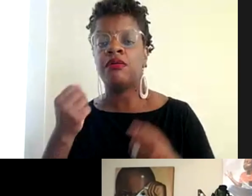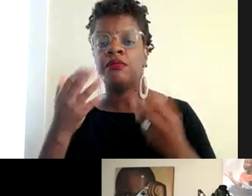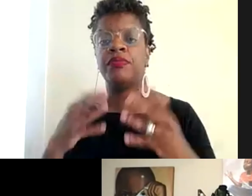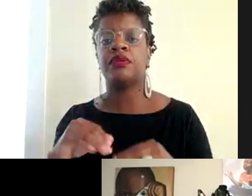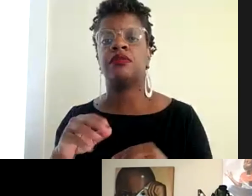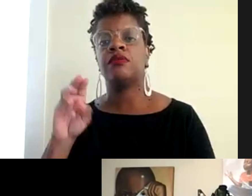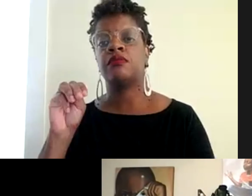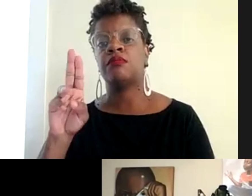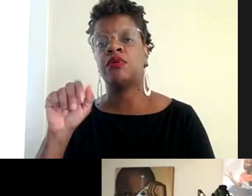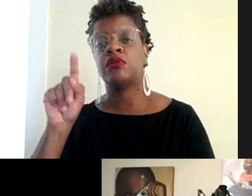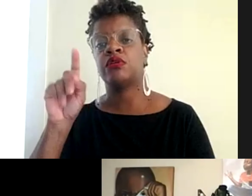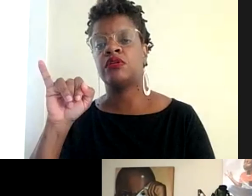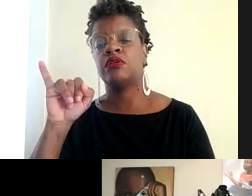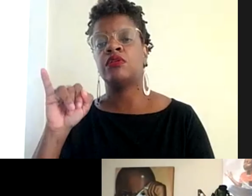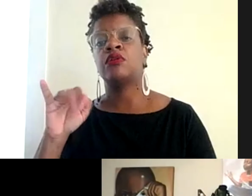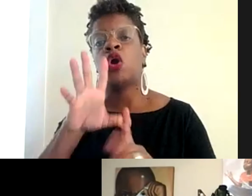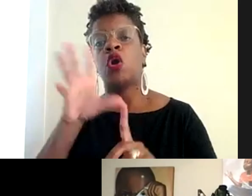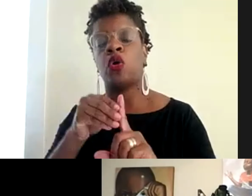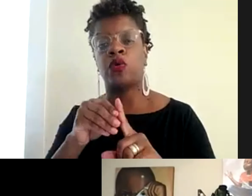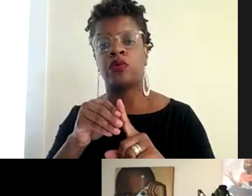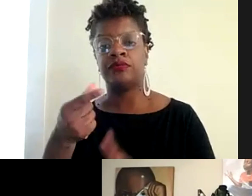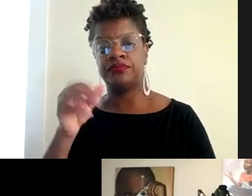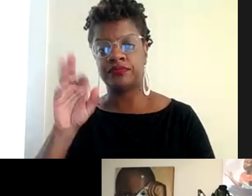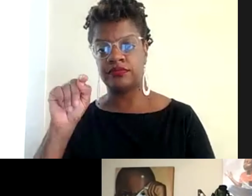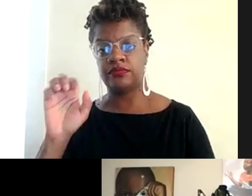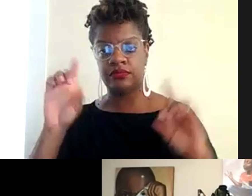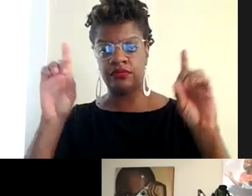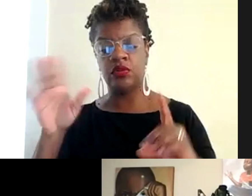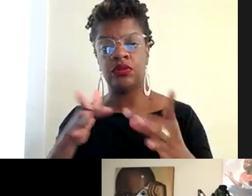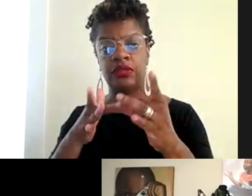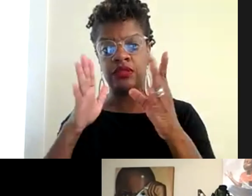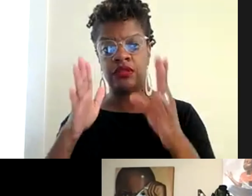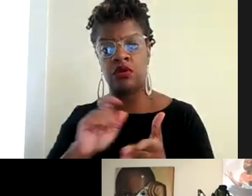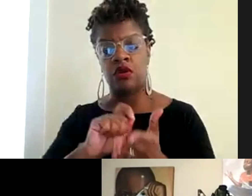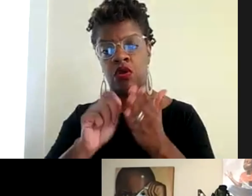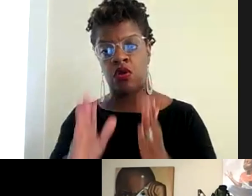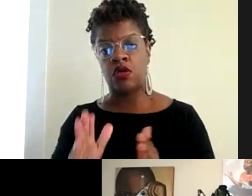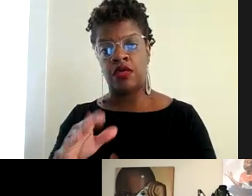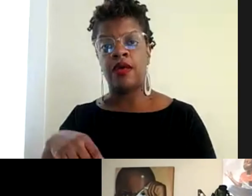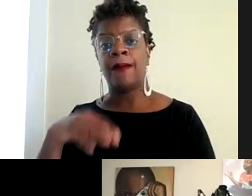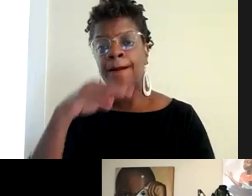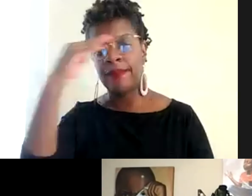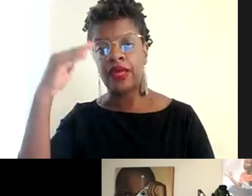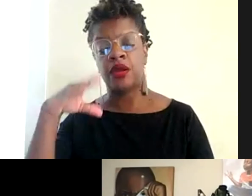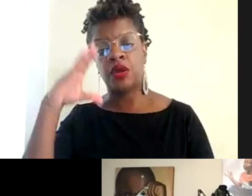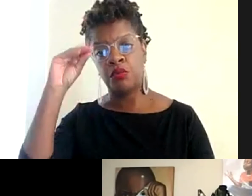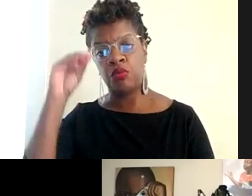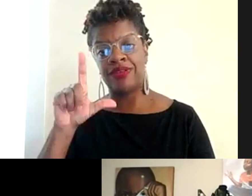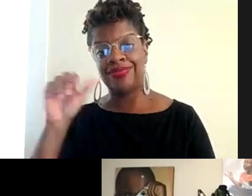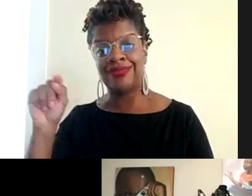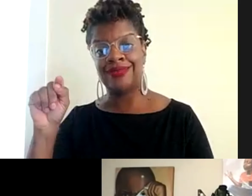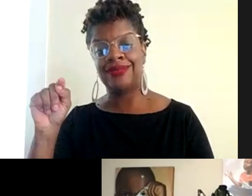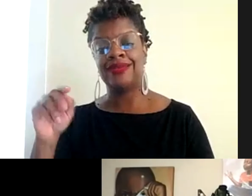Gifted Education. Dr. Wright is lead co-author of Black Boys Are Lit, Engaging Young Gifted